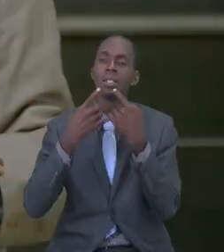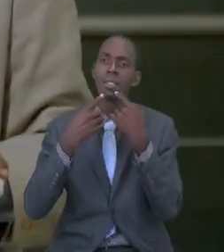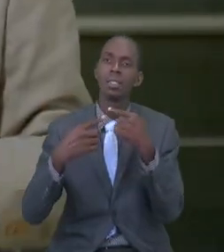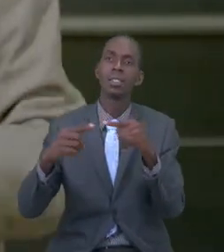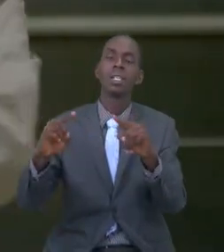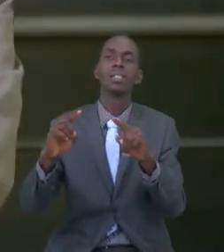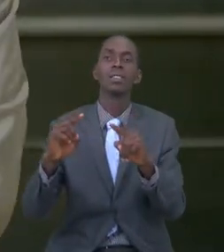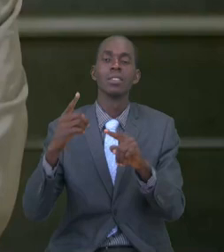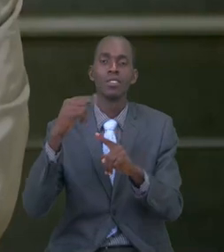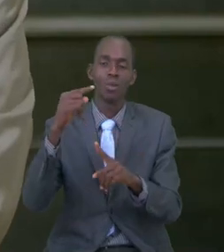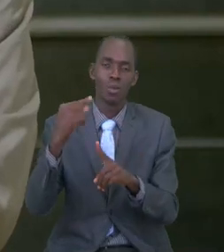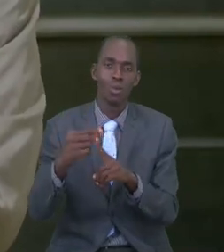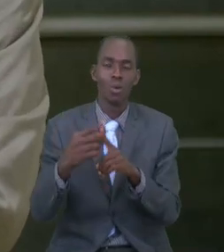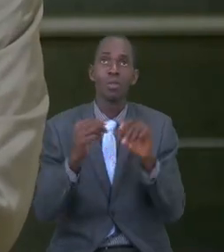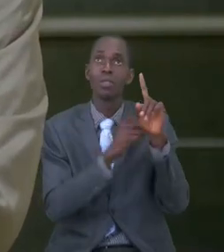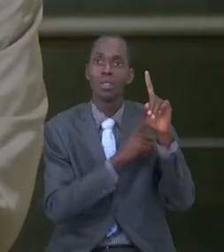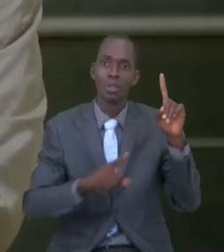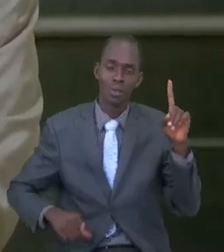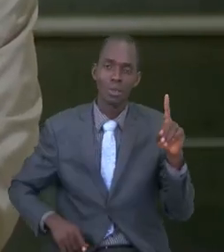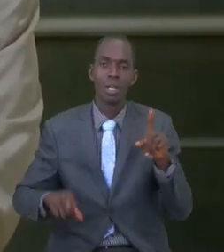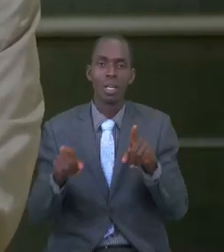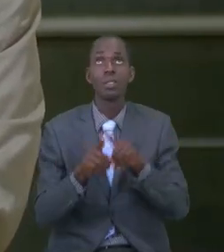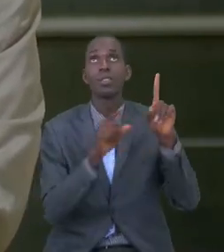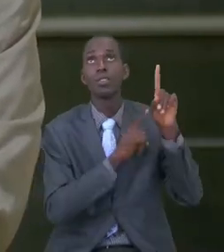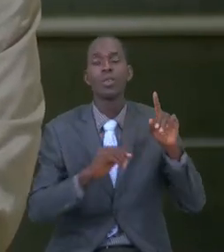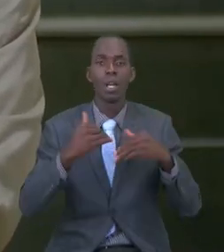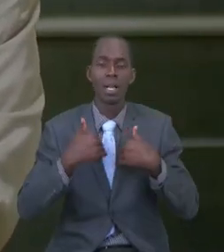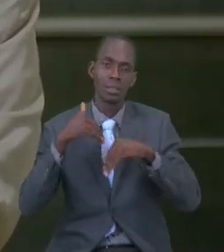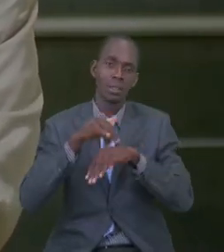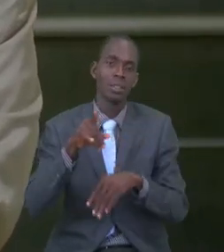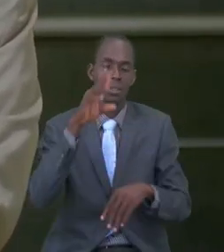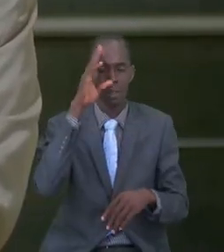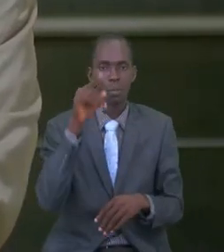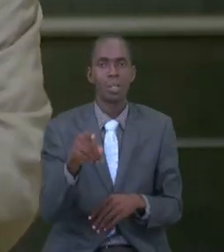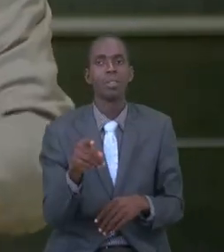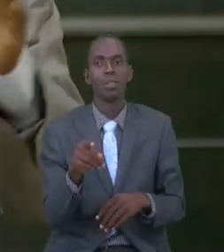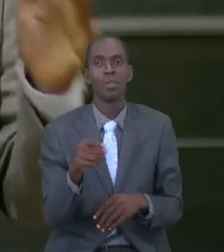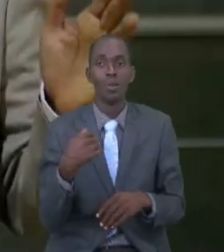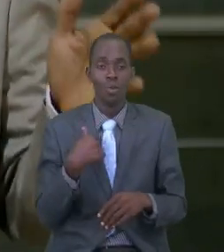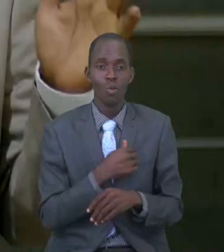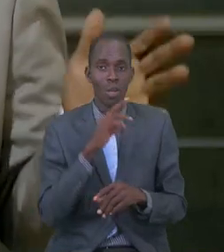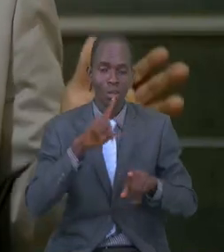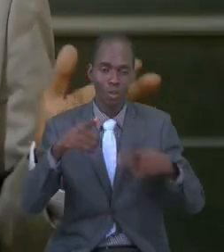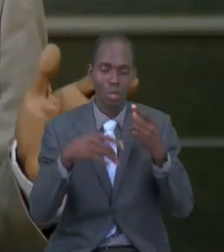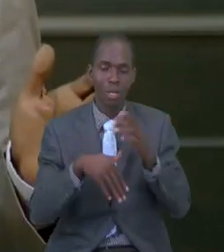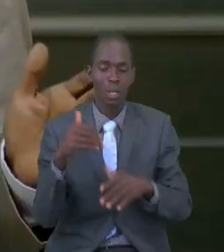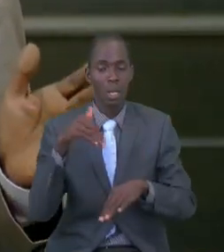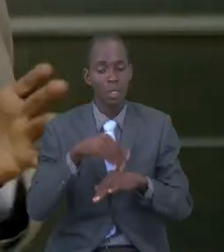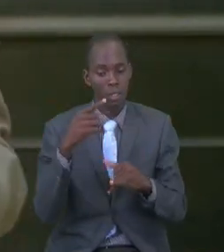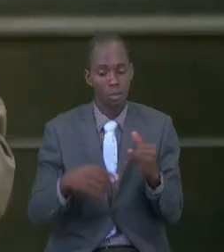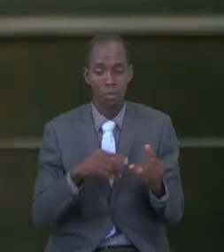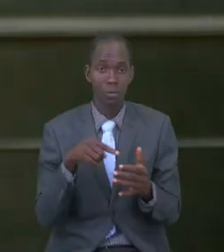word that the Lord has given him. We're going out at the end of this